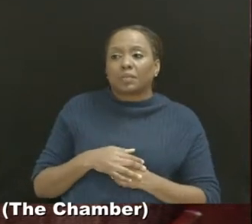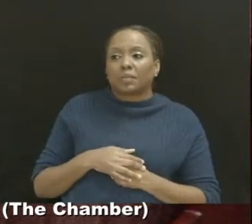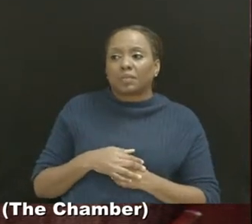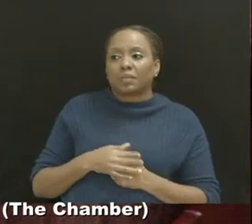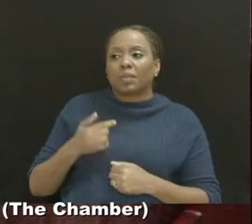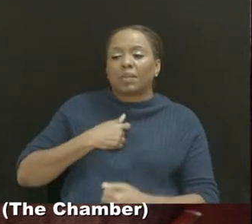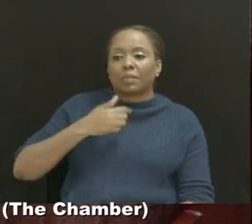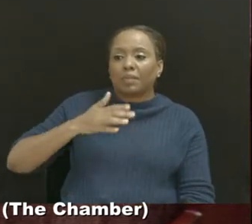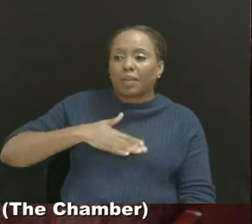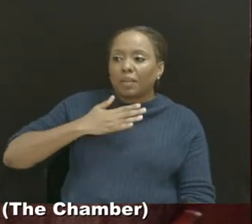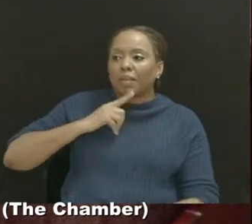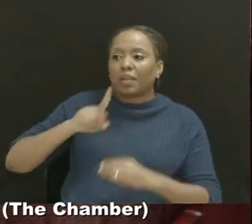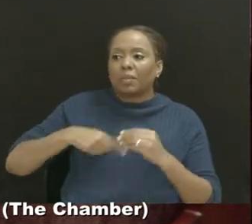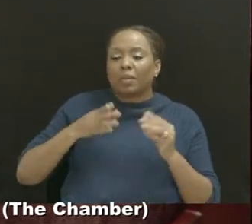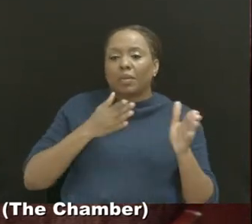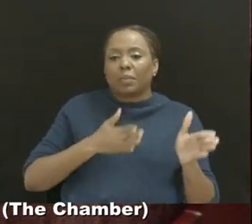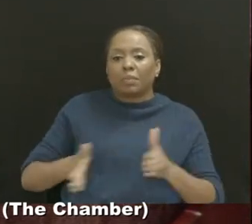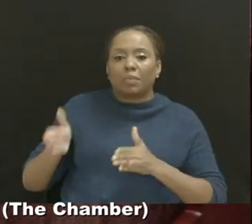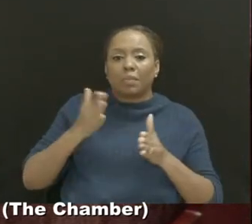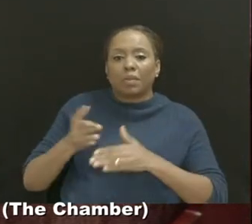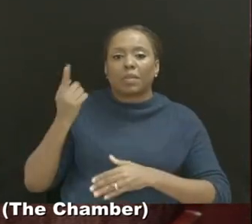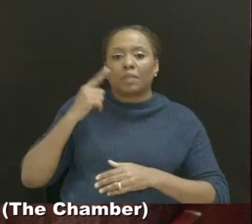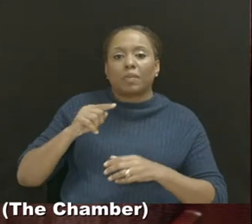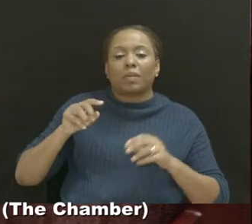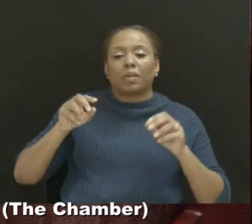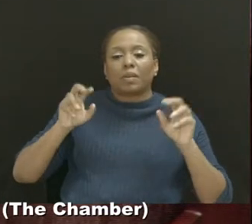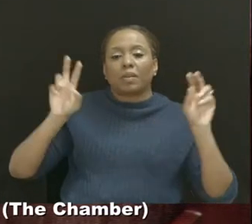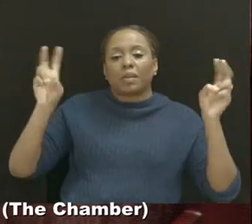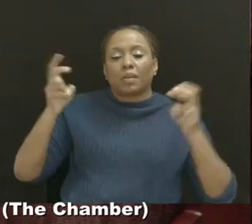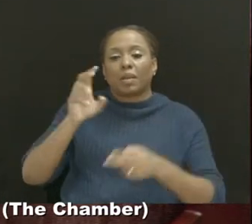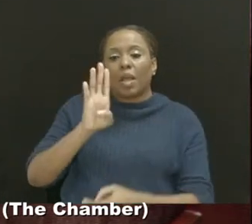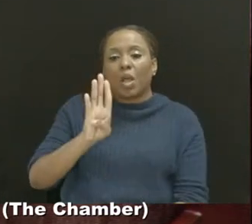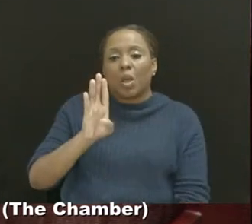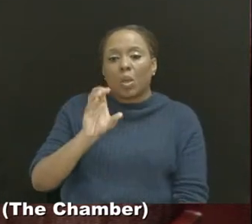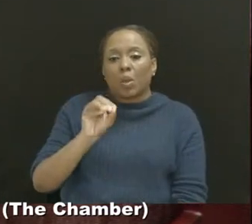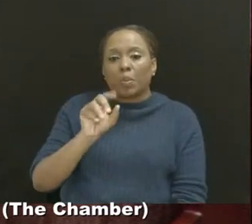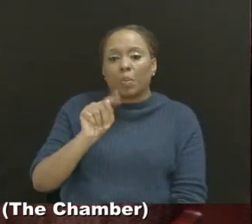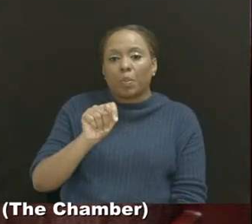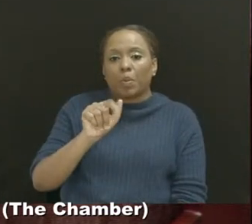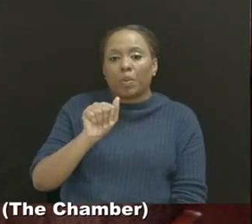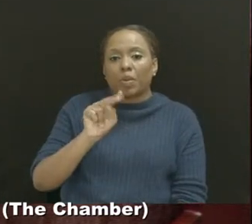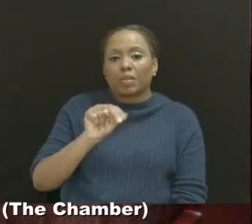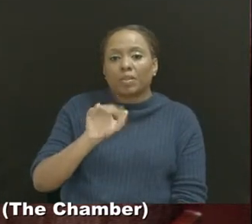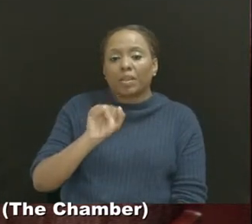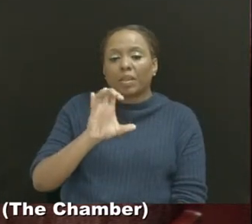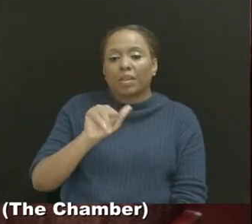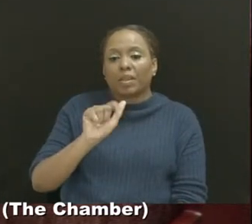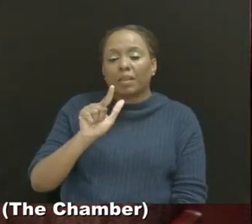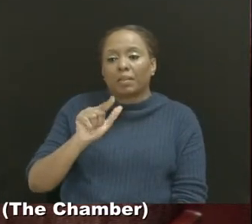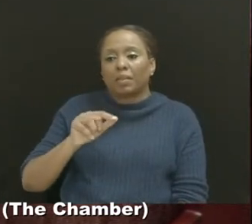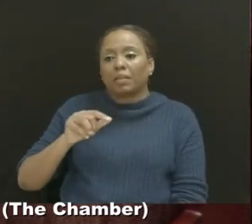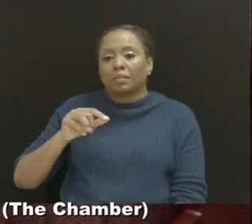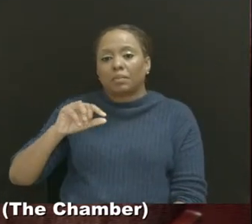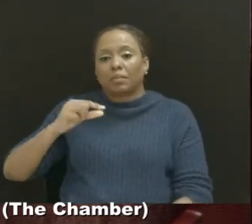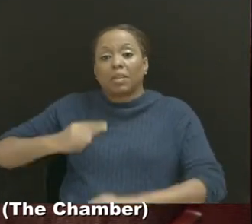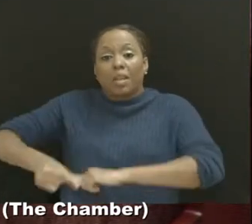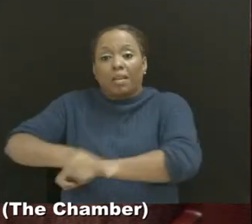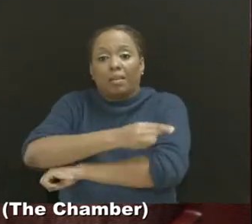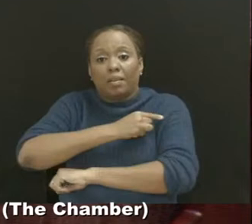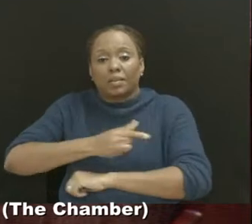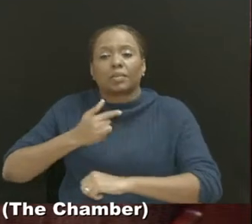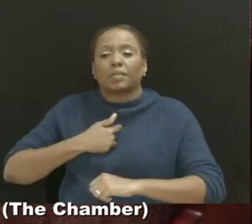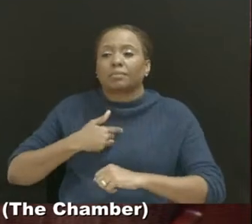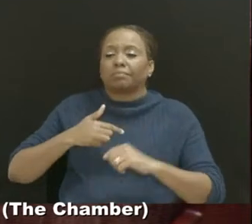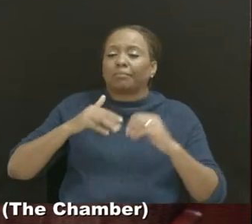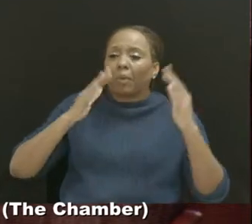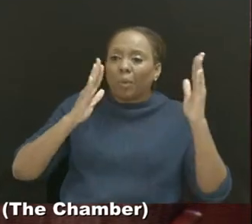happy I am about the plans for the botanical gardens, and I pray that we will all have the opportunity as it starts to